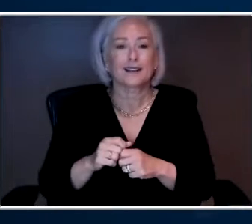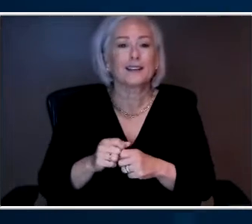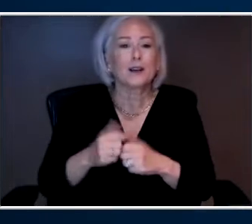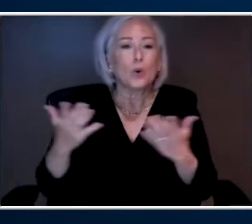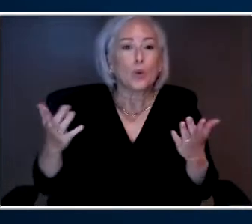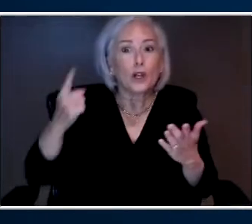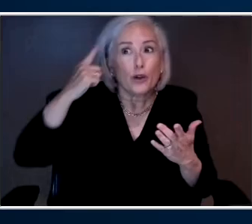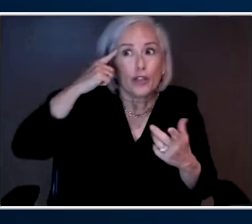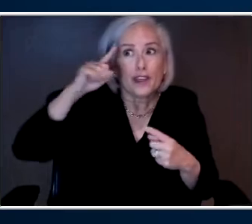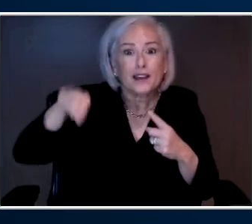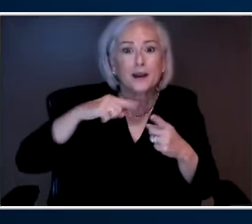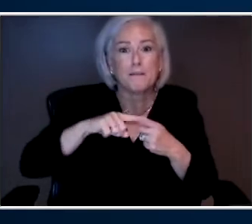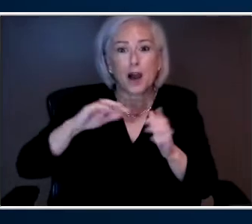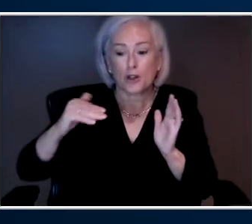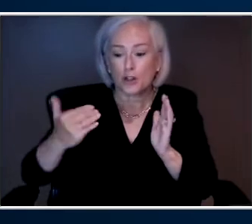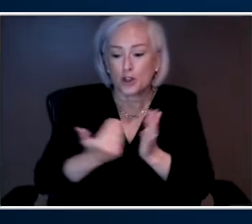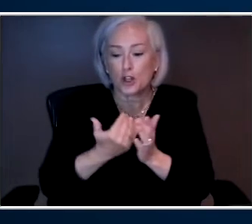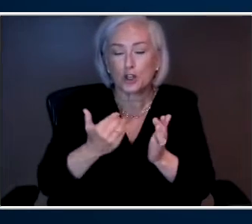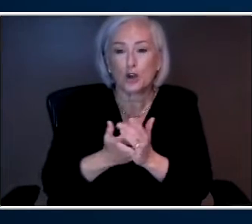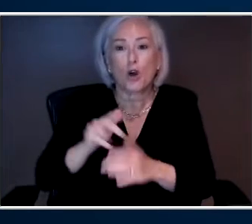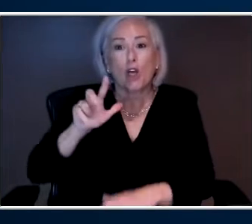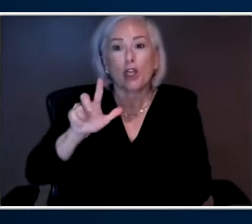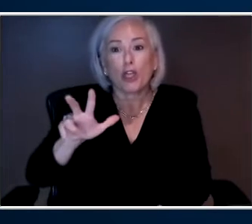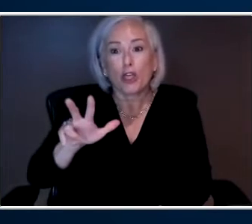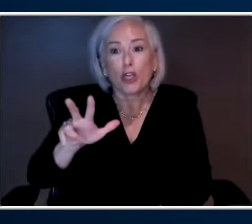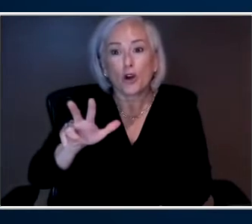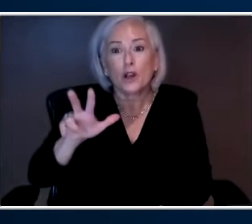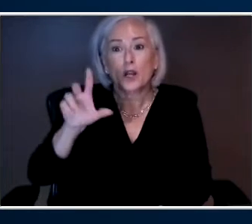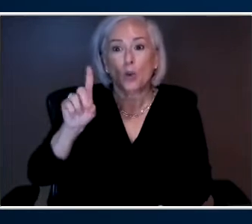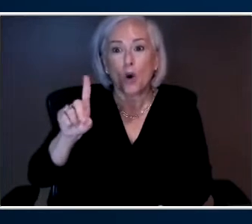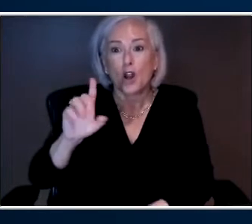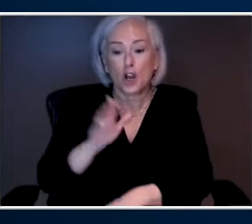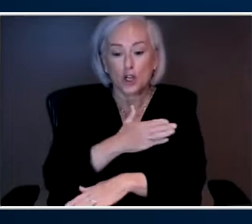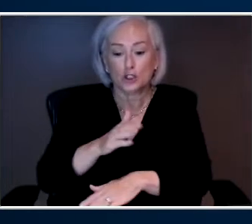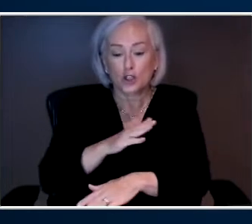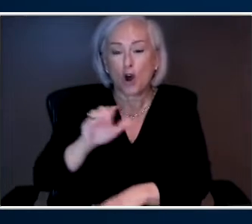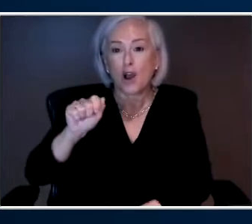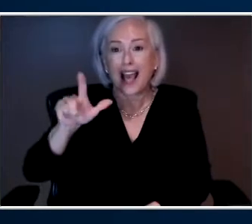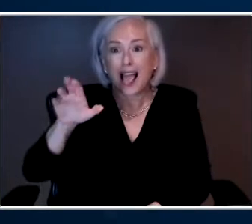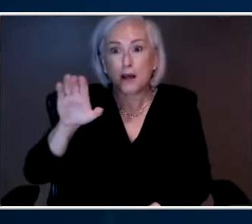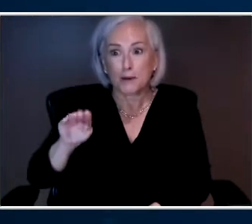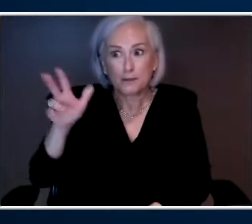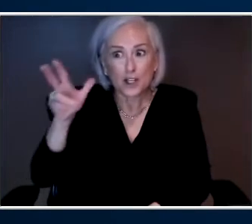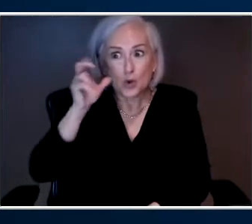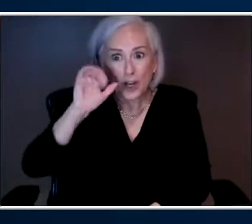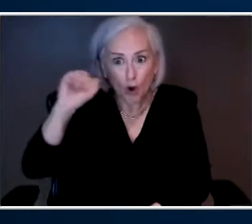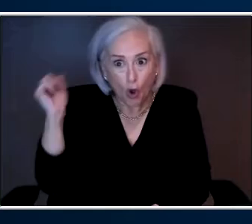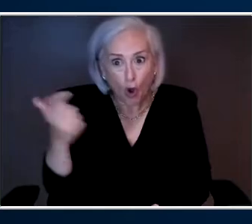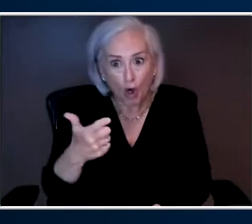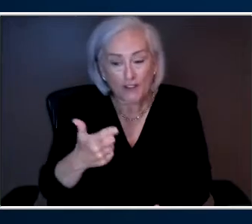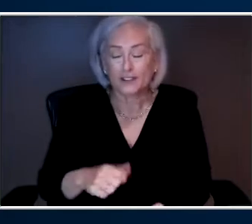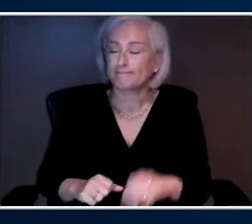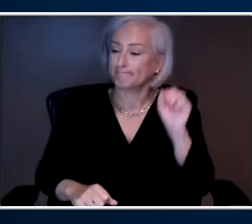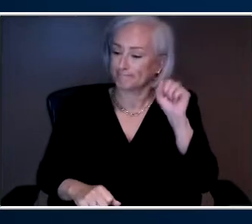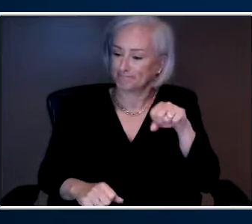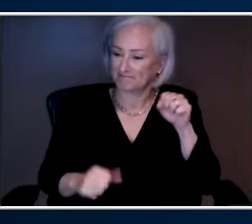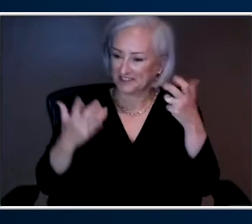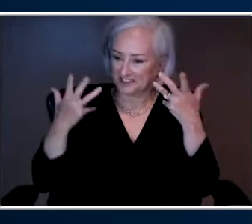new 31-song album that Taylor just put out? Have you gotten through all the songs? Yeah. You have?